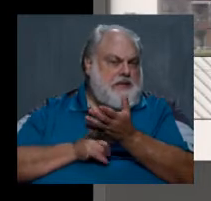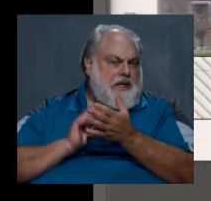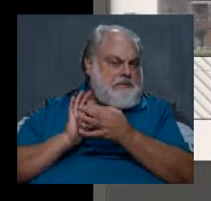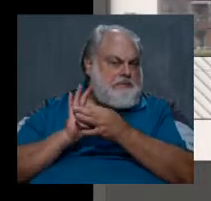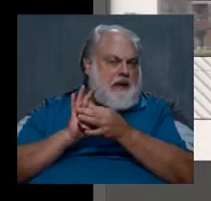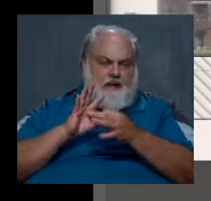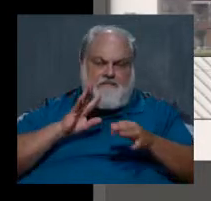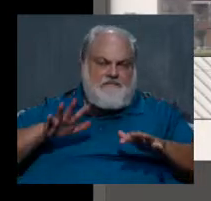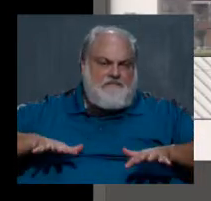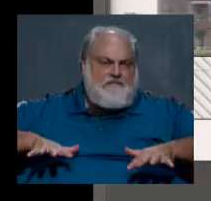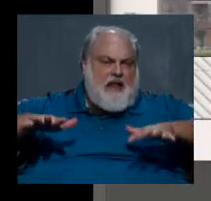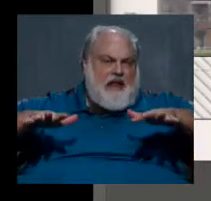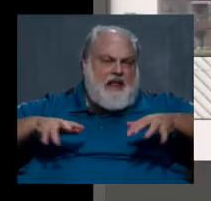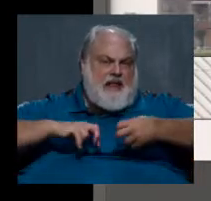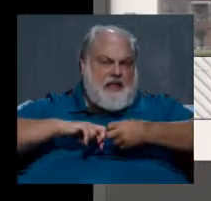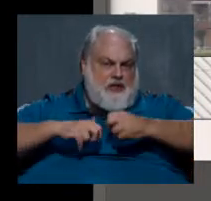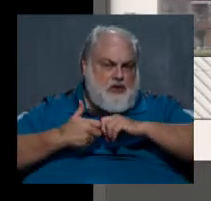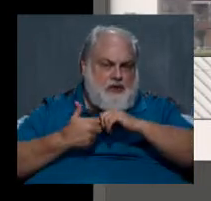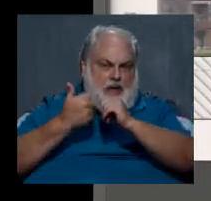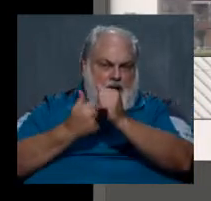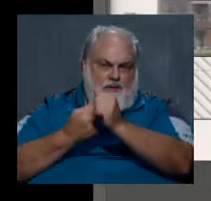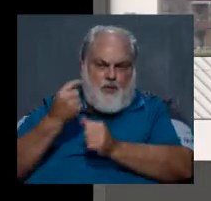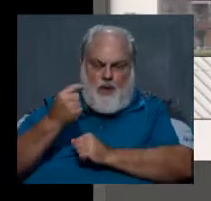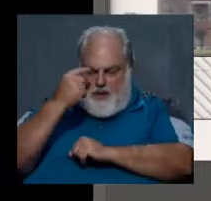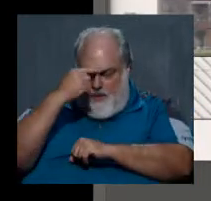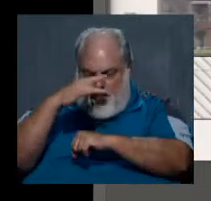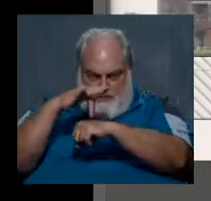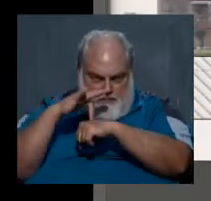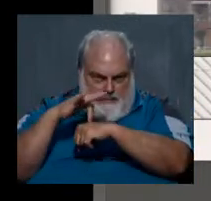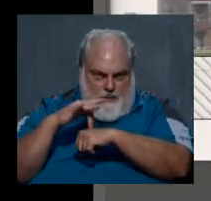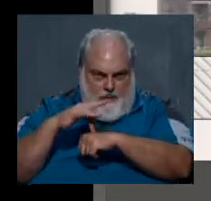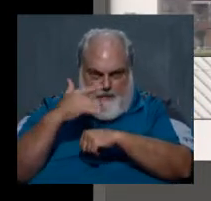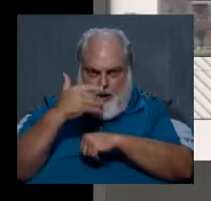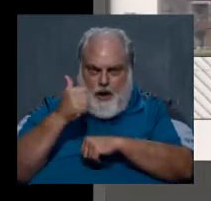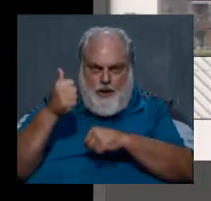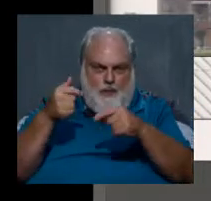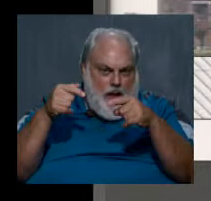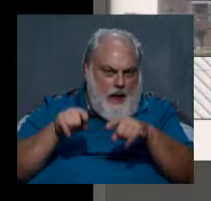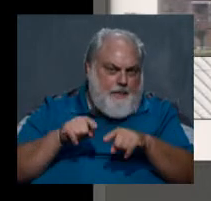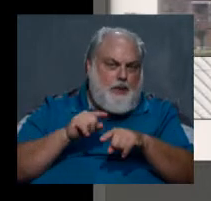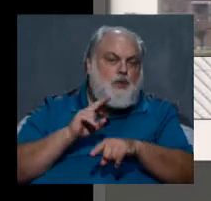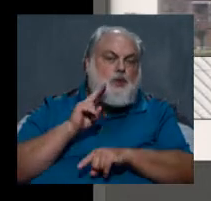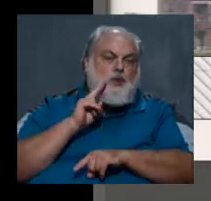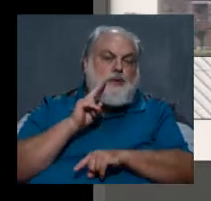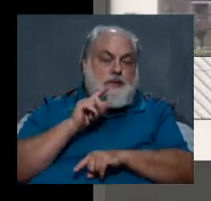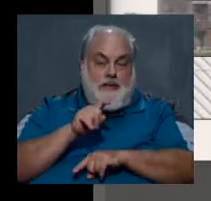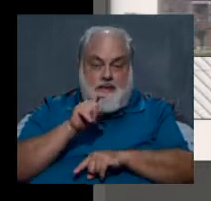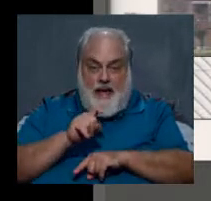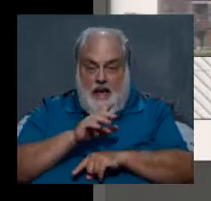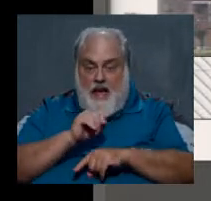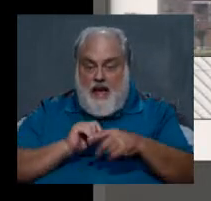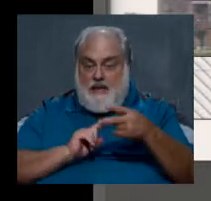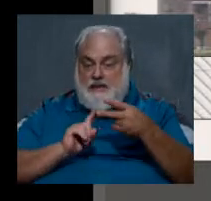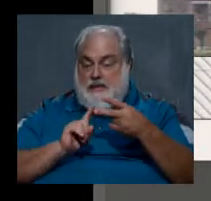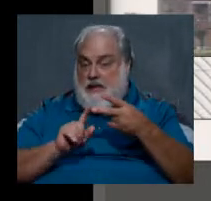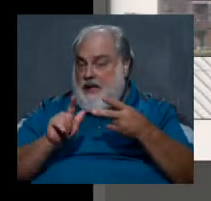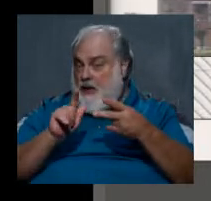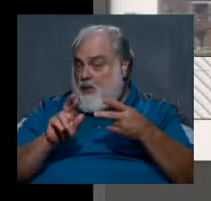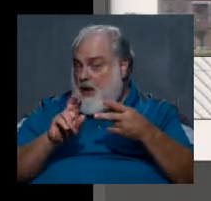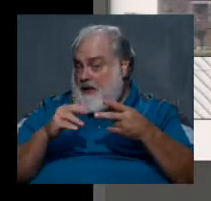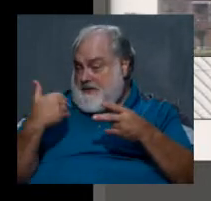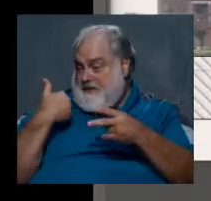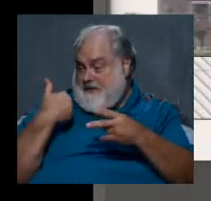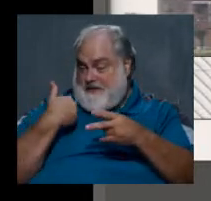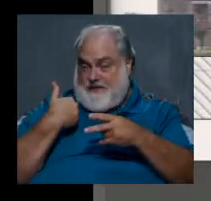flooding issues. Certainly they are on everyone's mind with what's going on in Houston, what even happened in Little Rock on April the